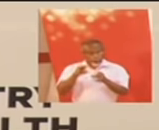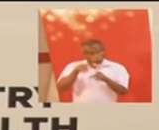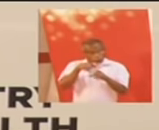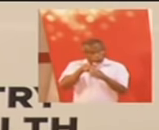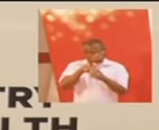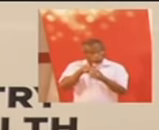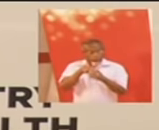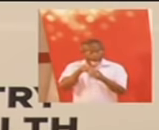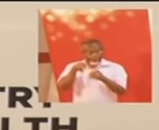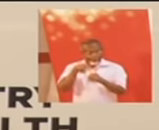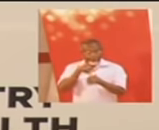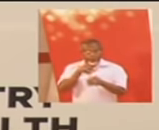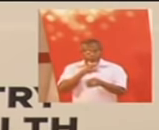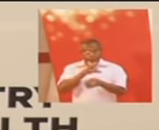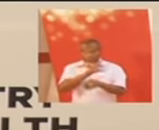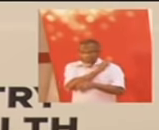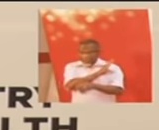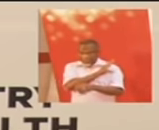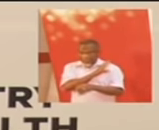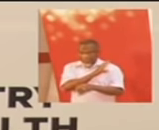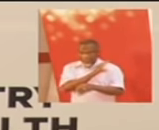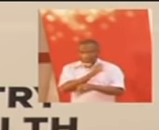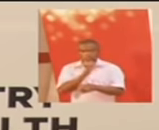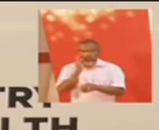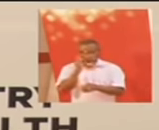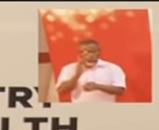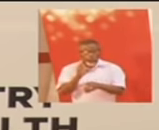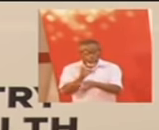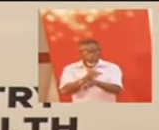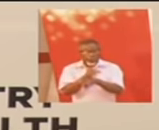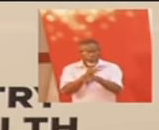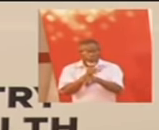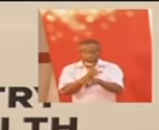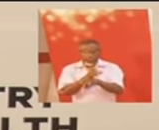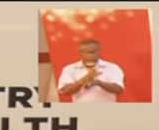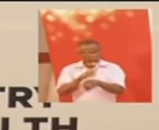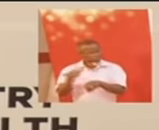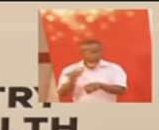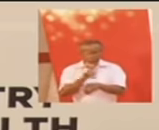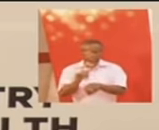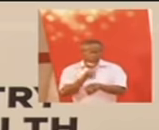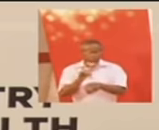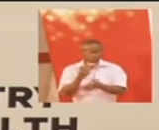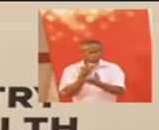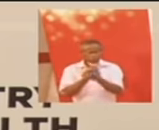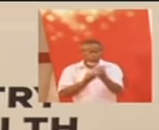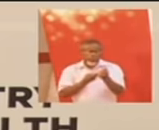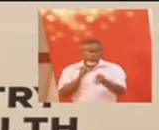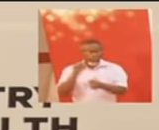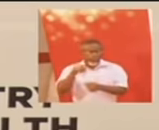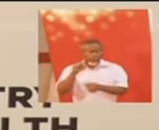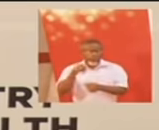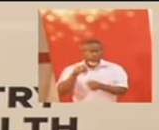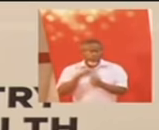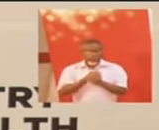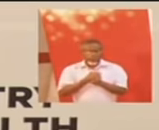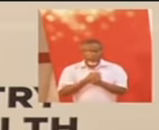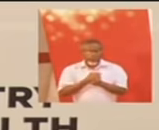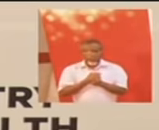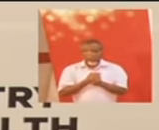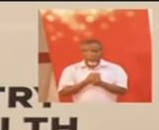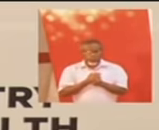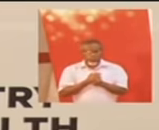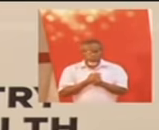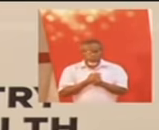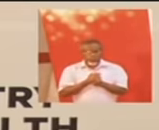your vaccine for those who are pregnant, those with chronic diseases, diabetes, hypertension, we'll reach out to you while you're at the clinic already